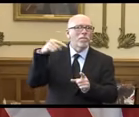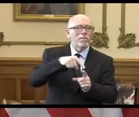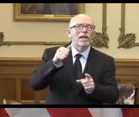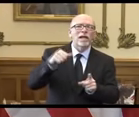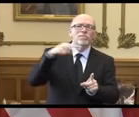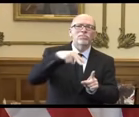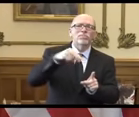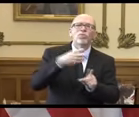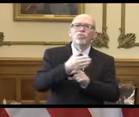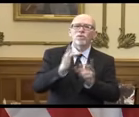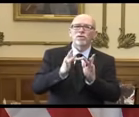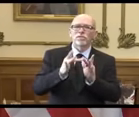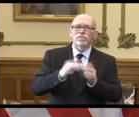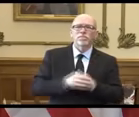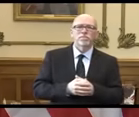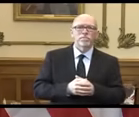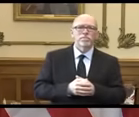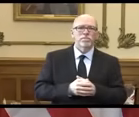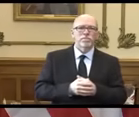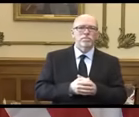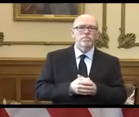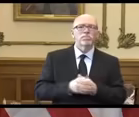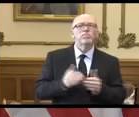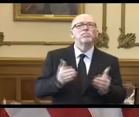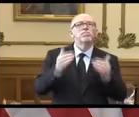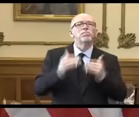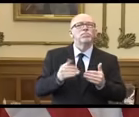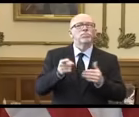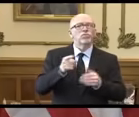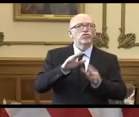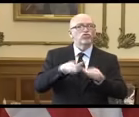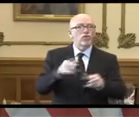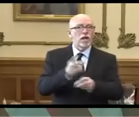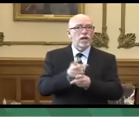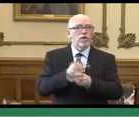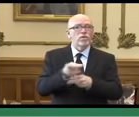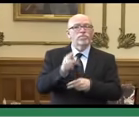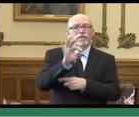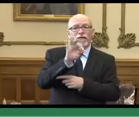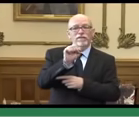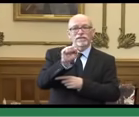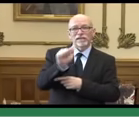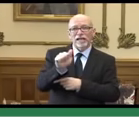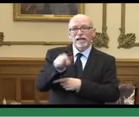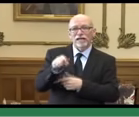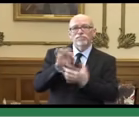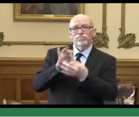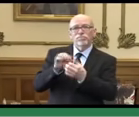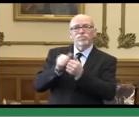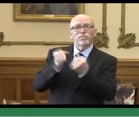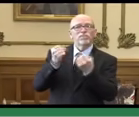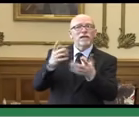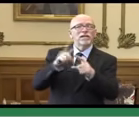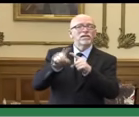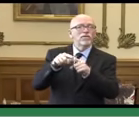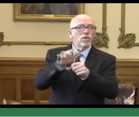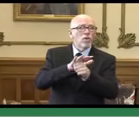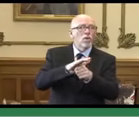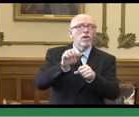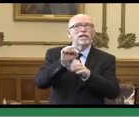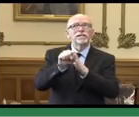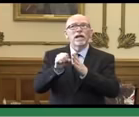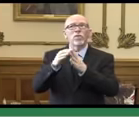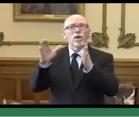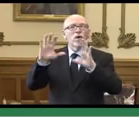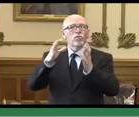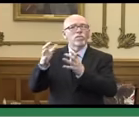virtually. Next, I'll talk about childcare. FSSA is working in partnership with many local and statewide groups